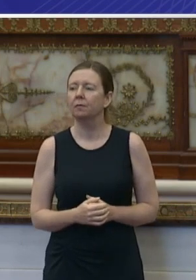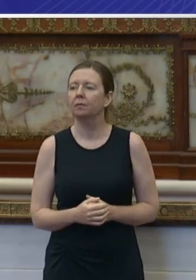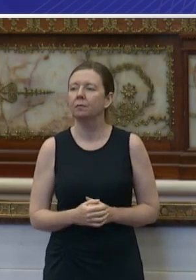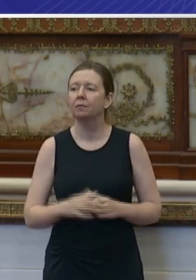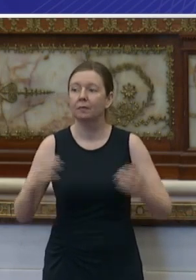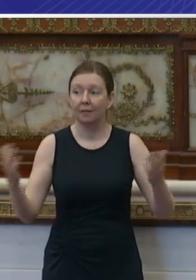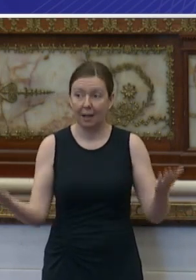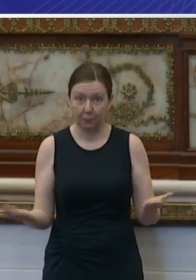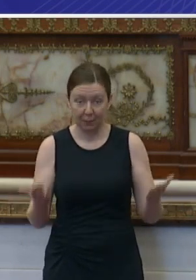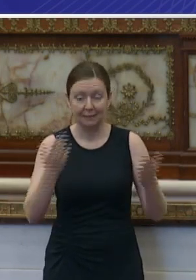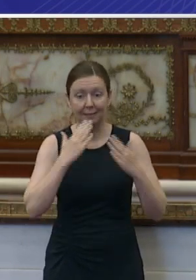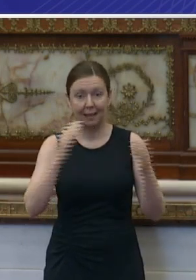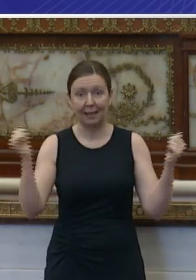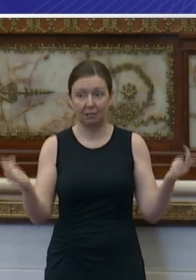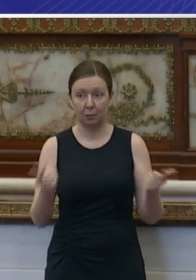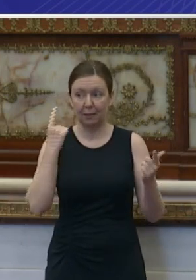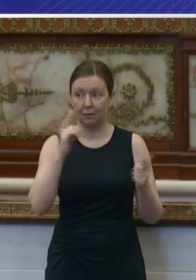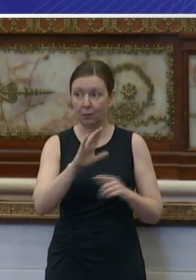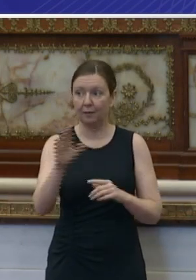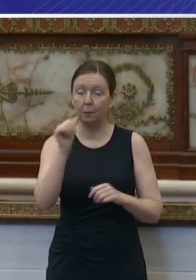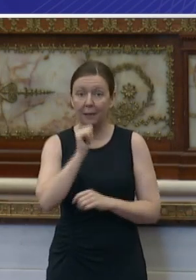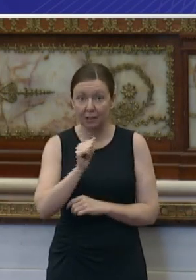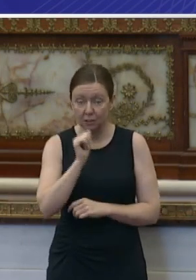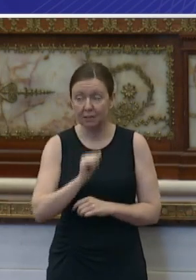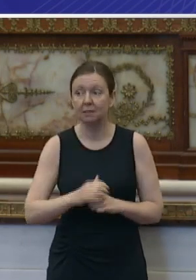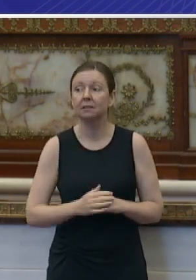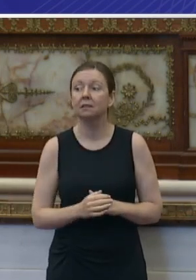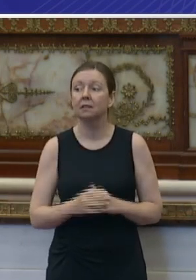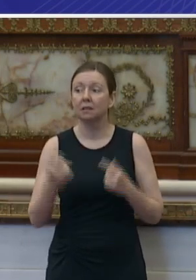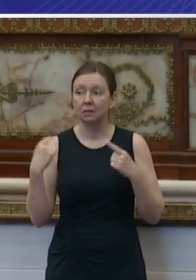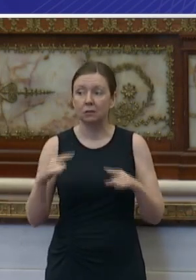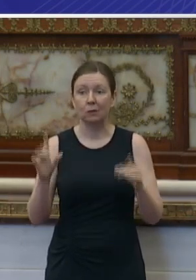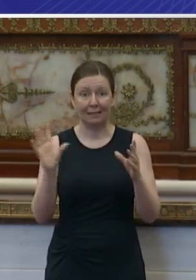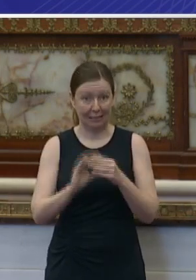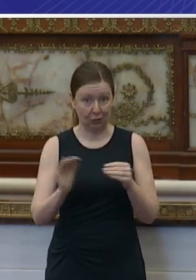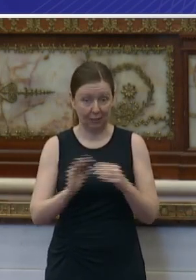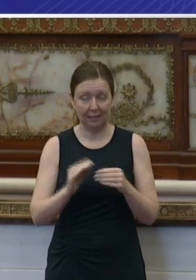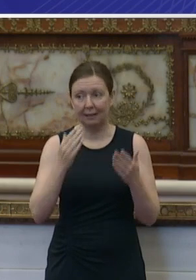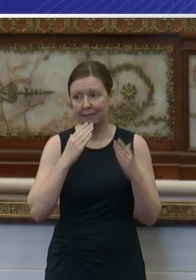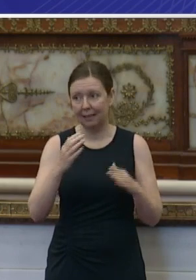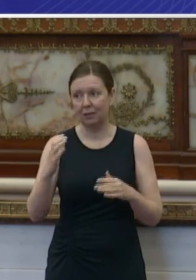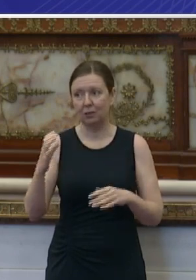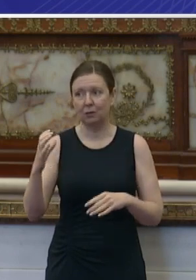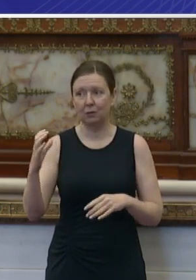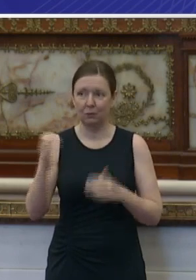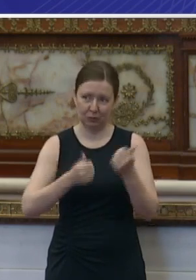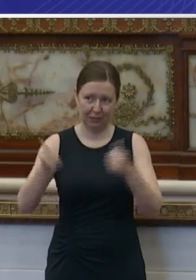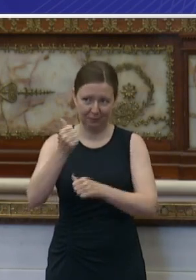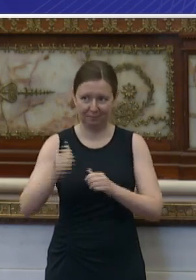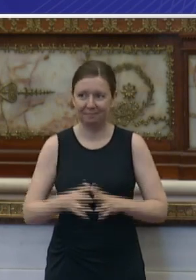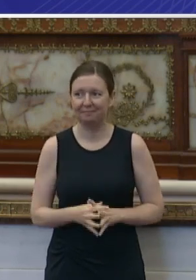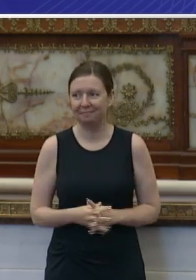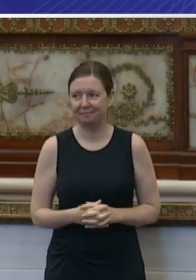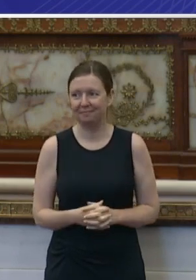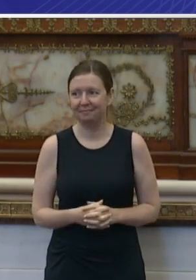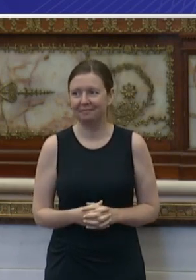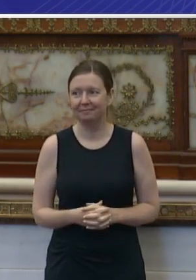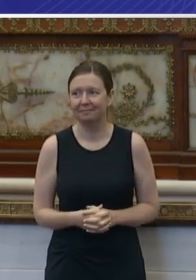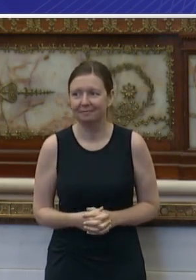I am present, and thank everybody for their patience throughout this hearing, and thank you, Chairman.